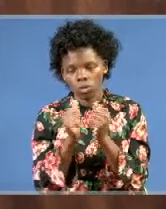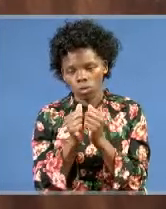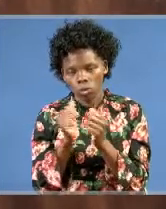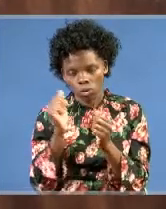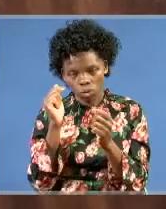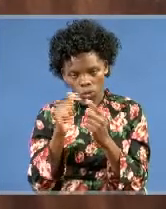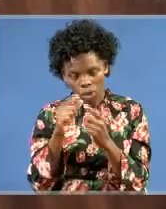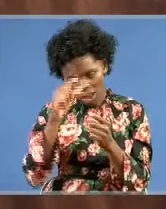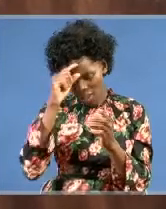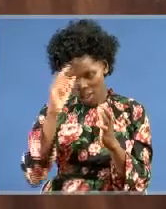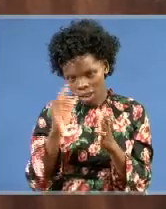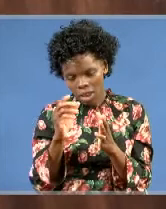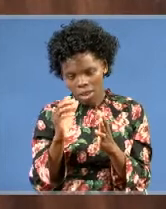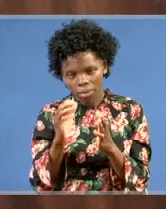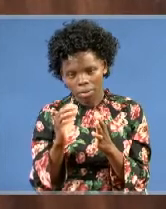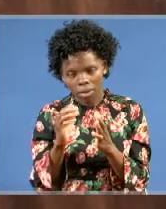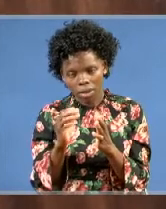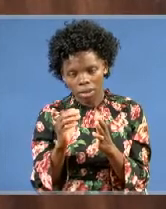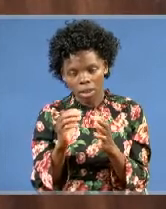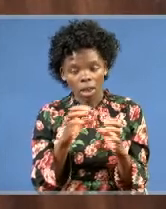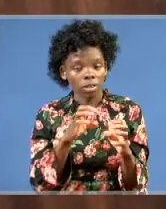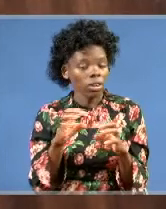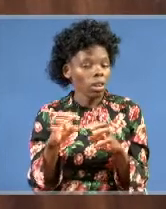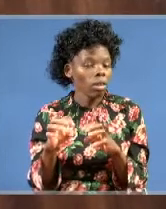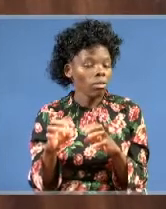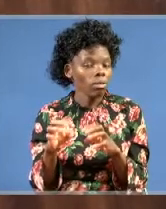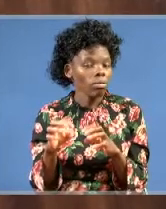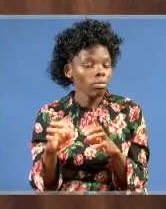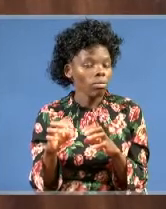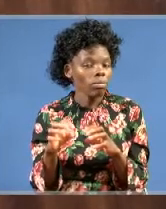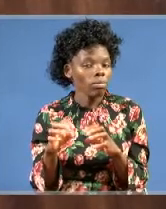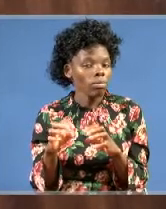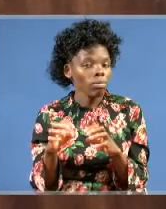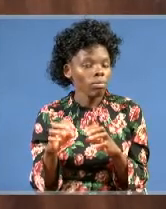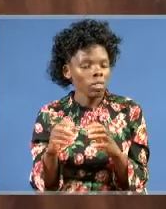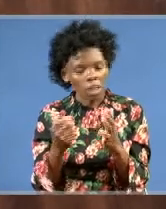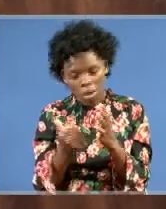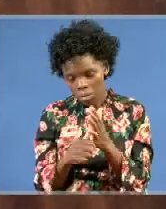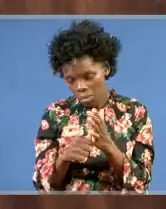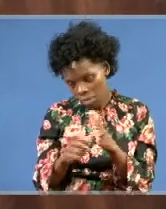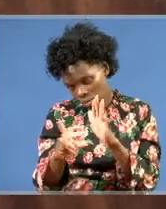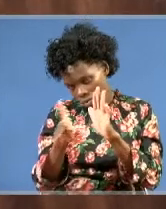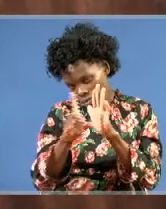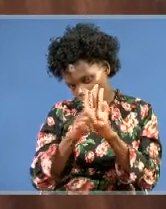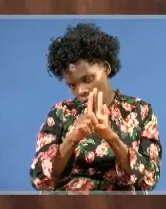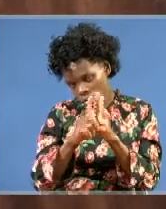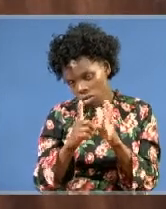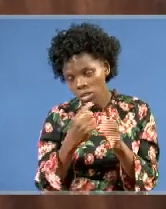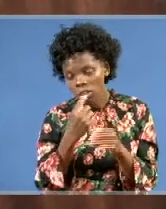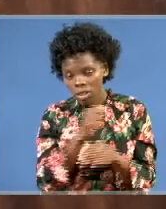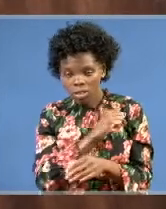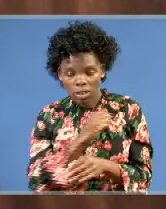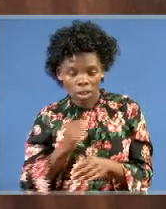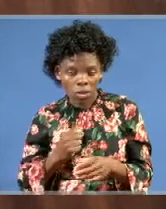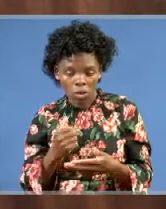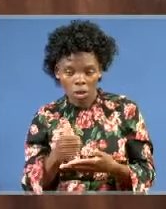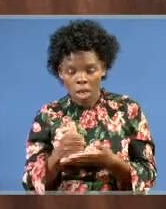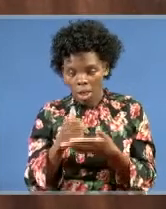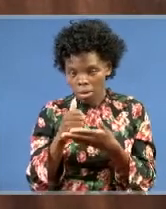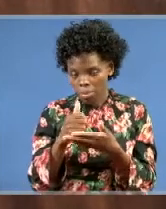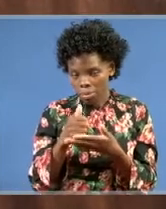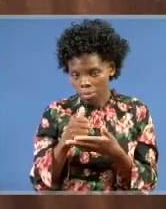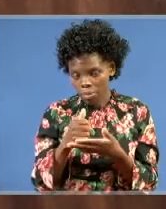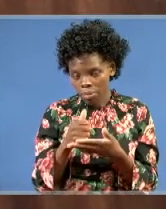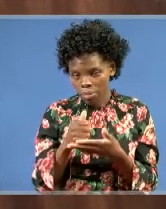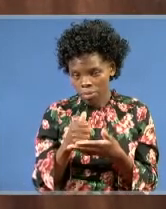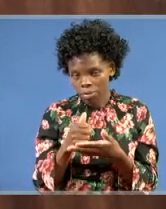the cabinet, so far he has 8. And you know, the problem is the law. So if the Senate wants to help us, is look, the law